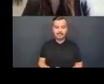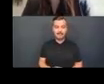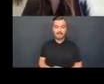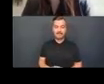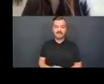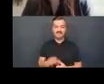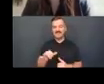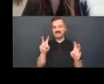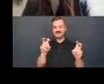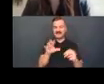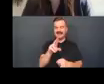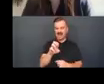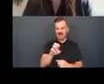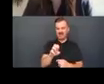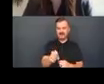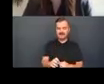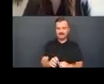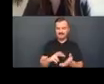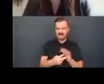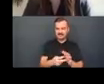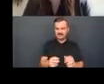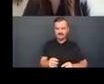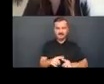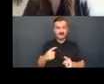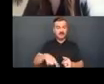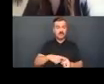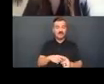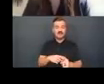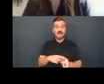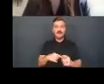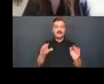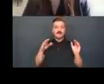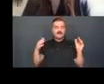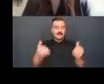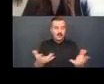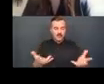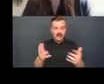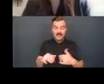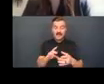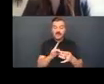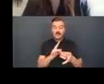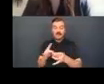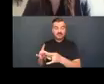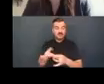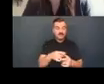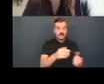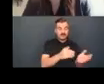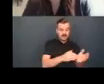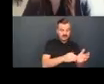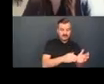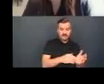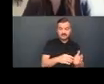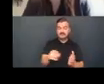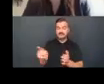Much analysis has focused on what we might call the relational adequacy of the physician-patient relationship